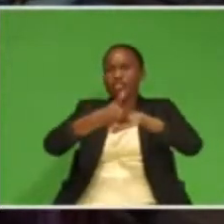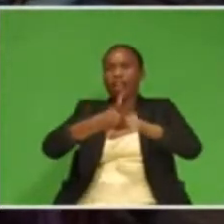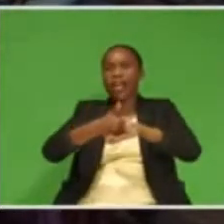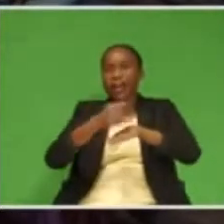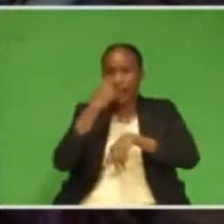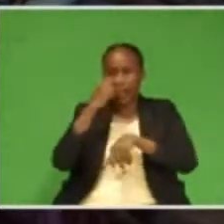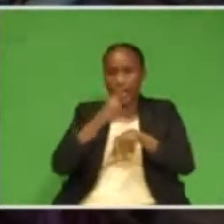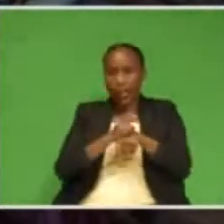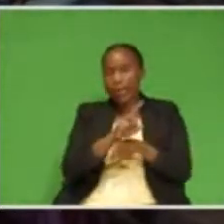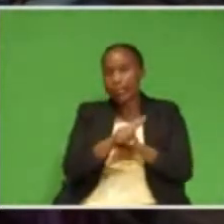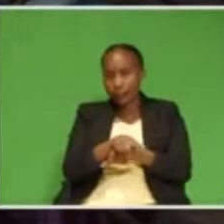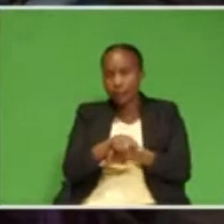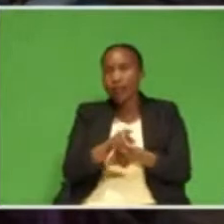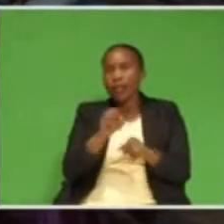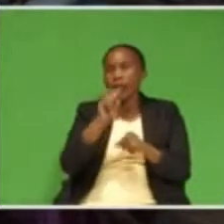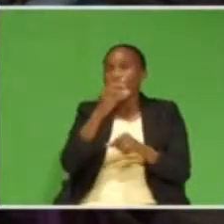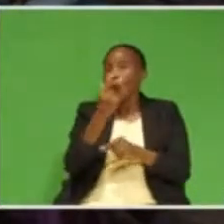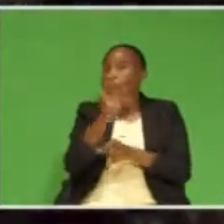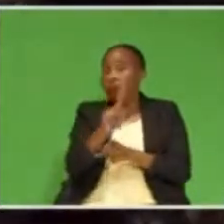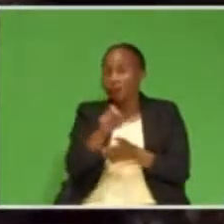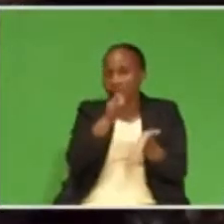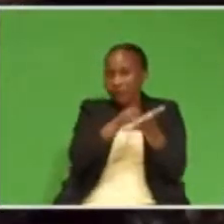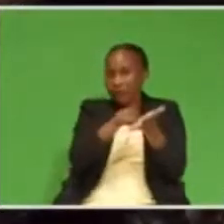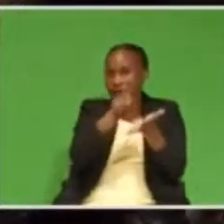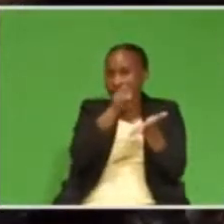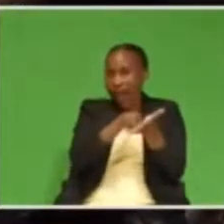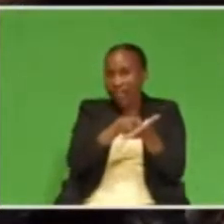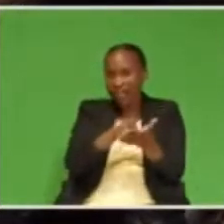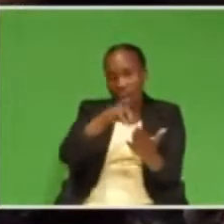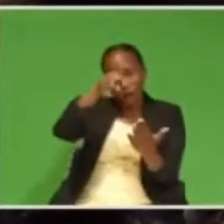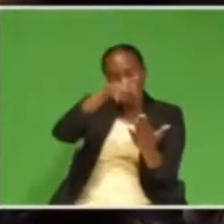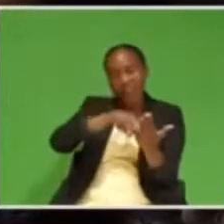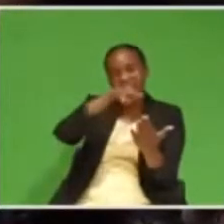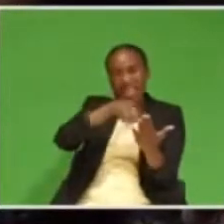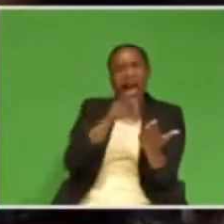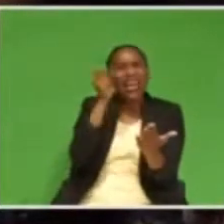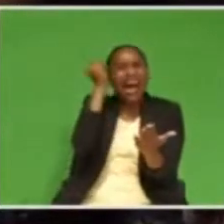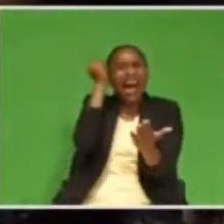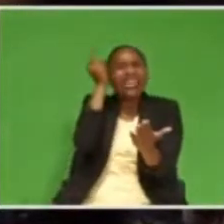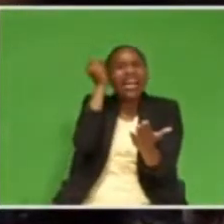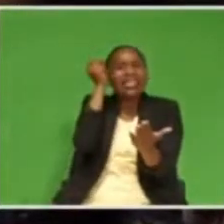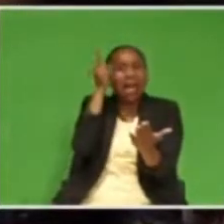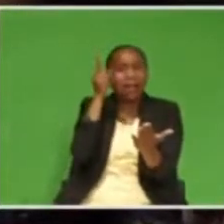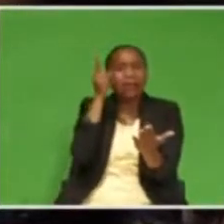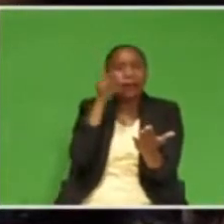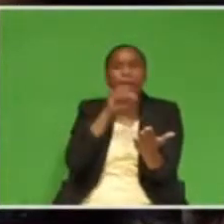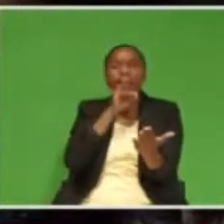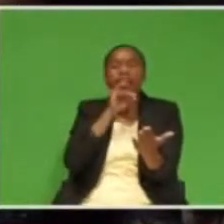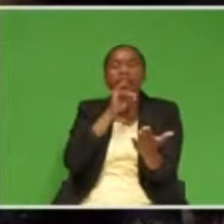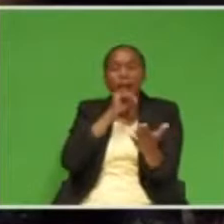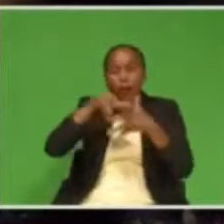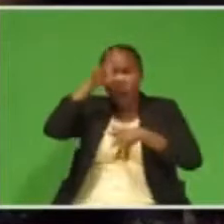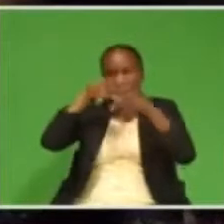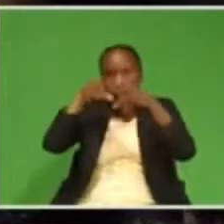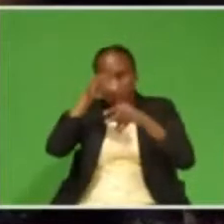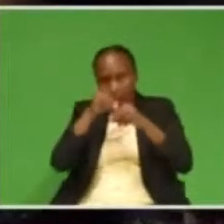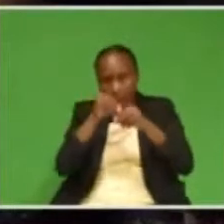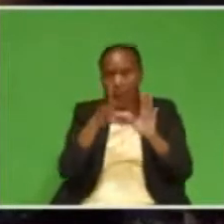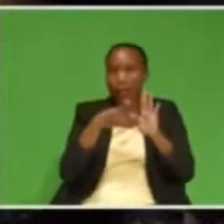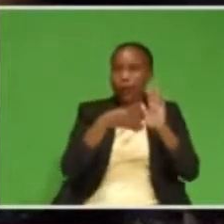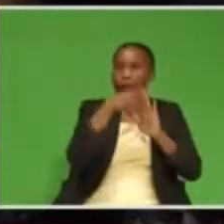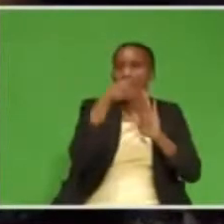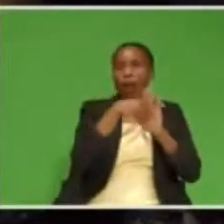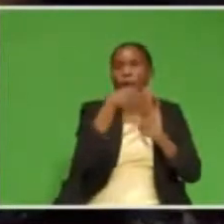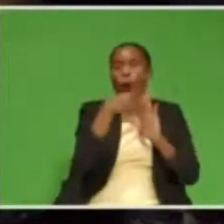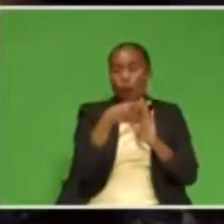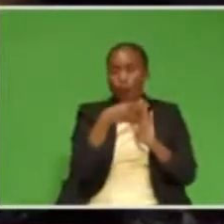need to write and read for meaning, to learn and to develop. It is